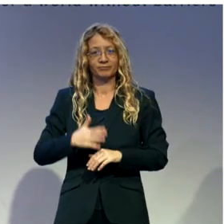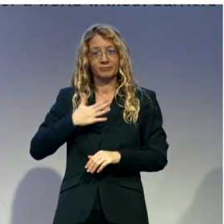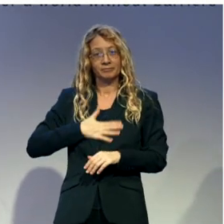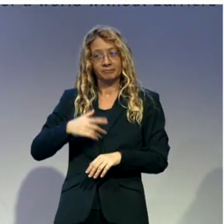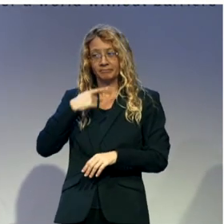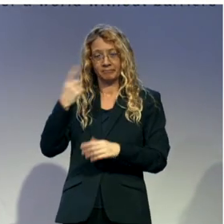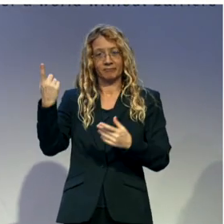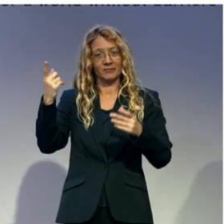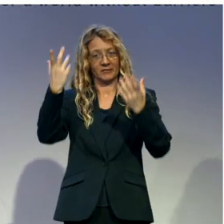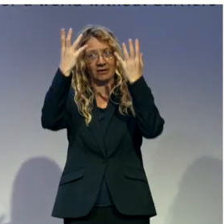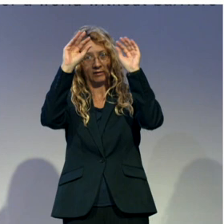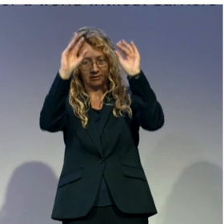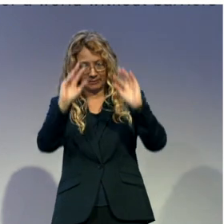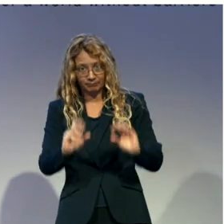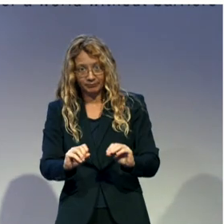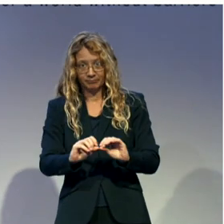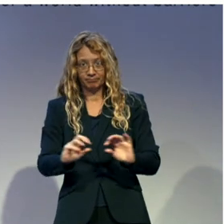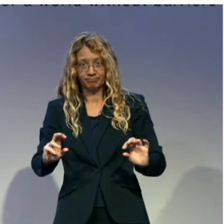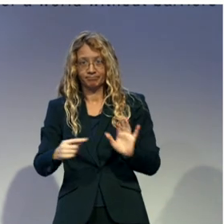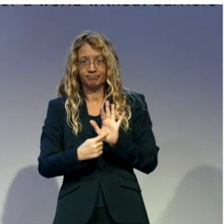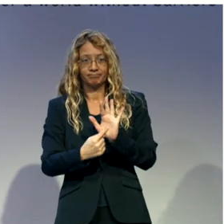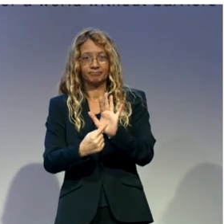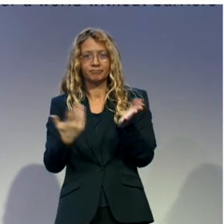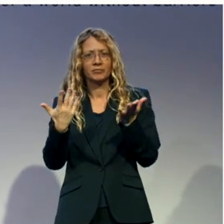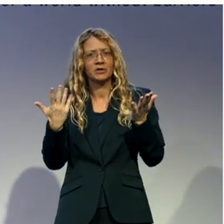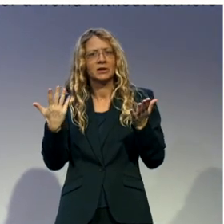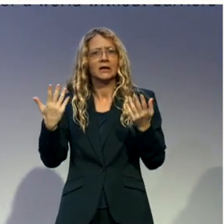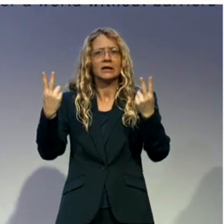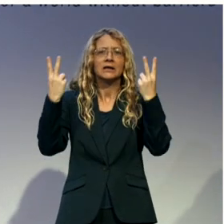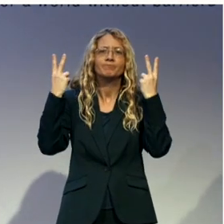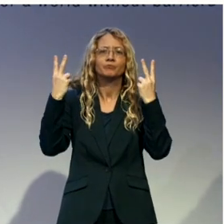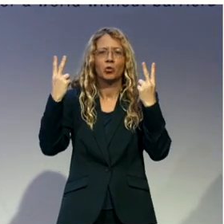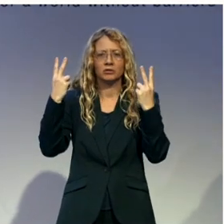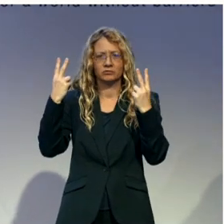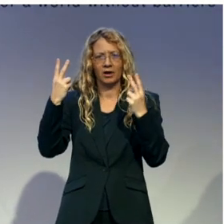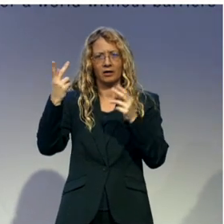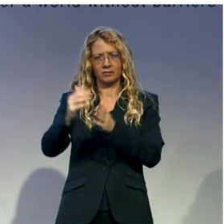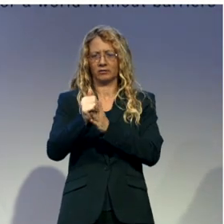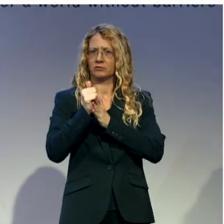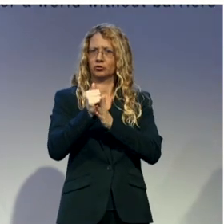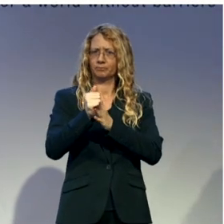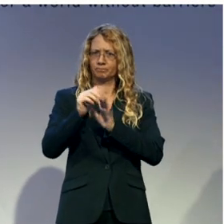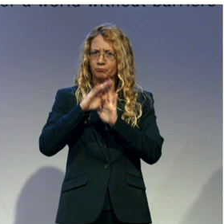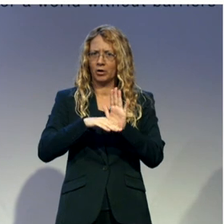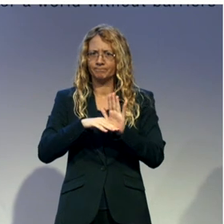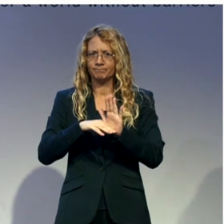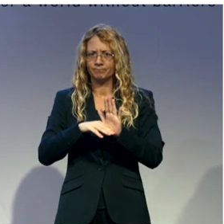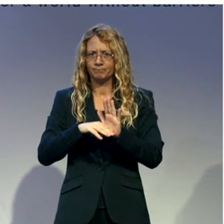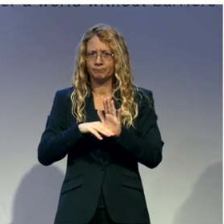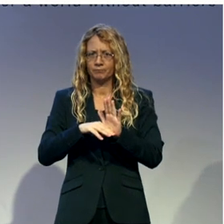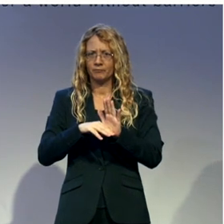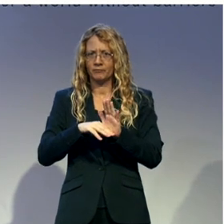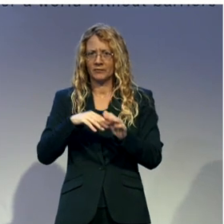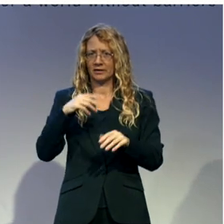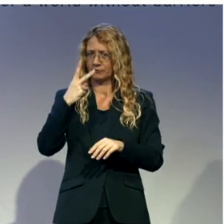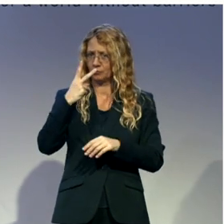important in leadership development. So after about 2 years, the first group of women had gone through the cohort, and they